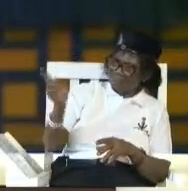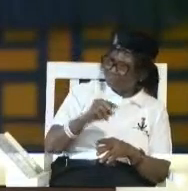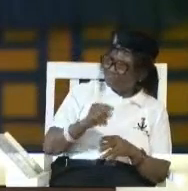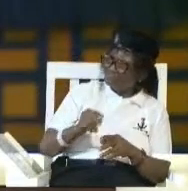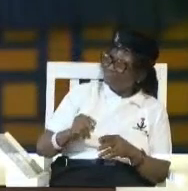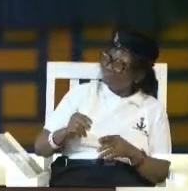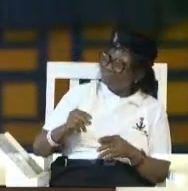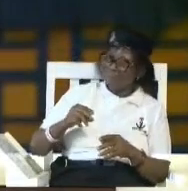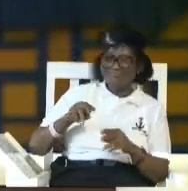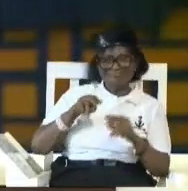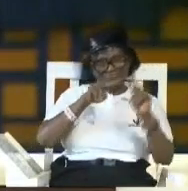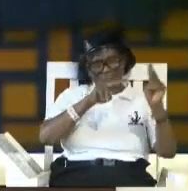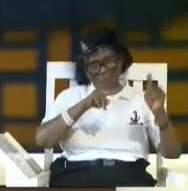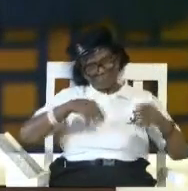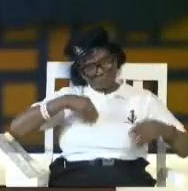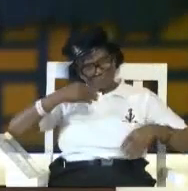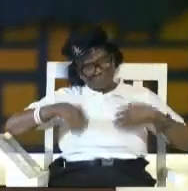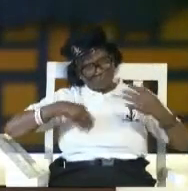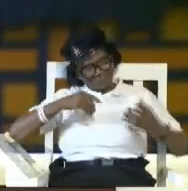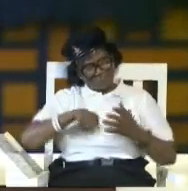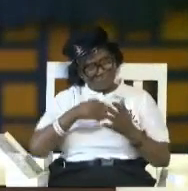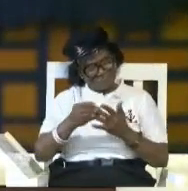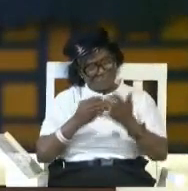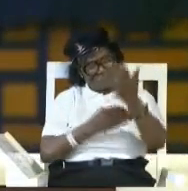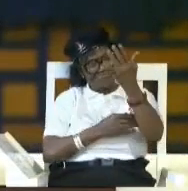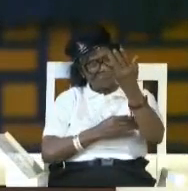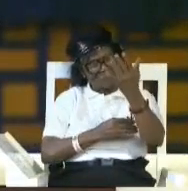morning. You went to a party last weekend?"